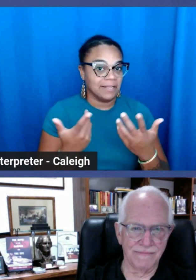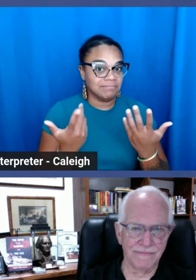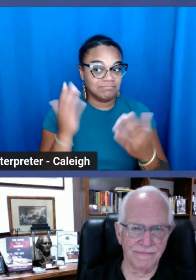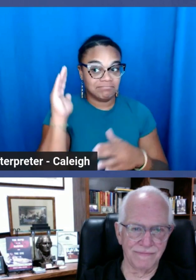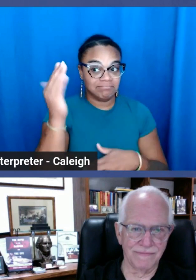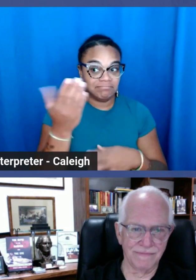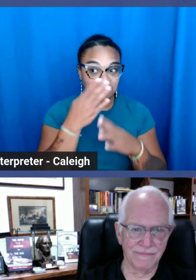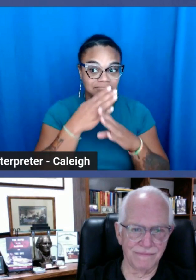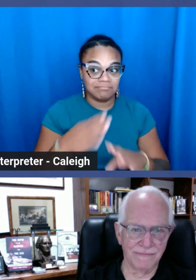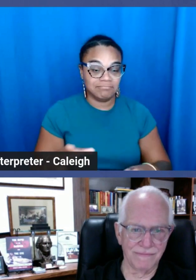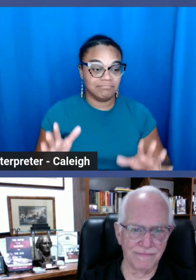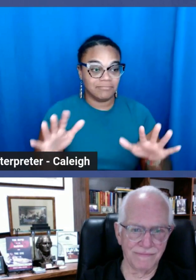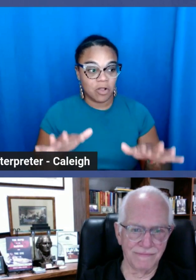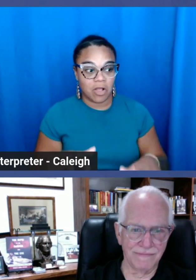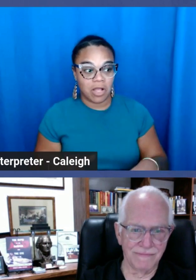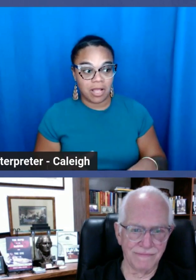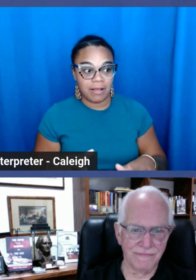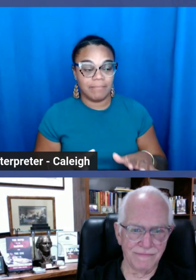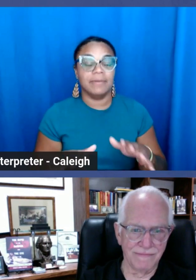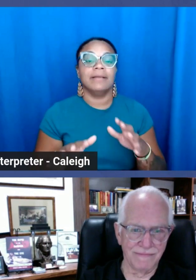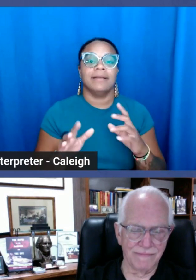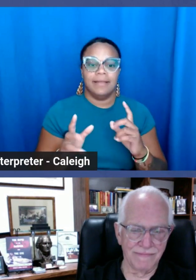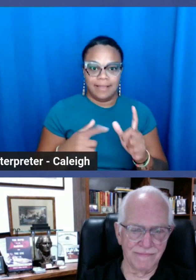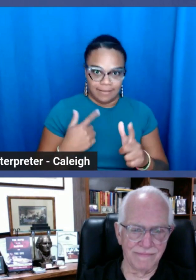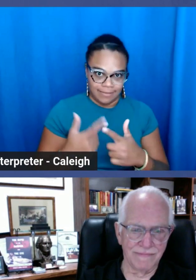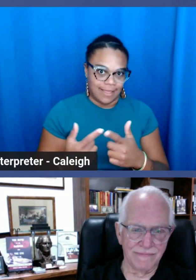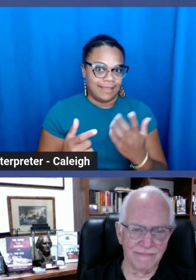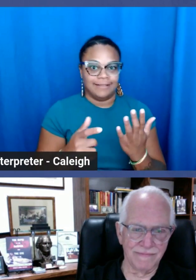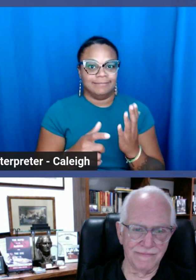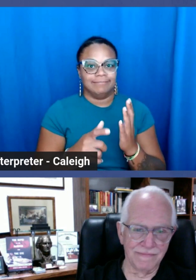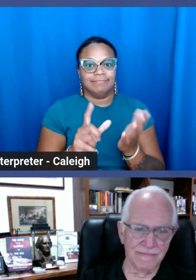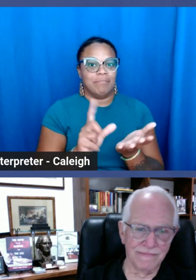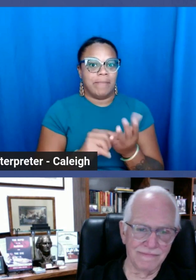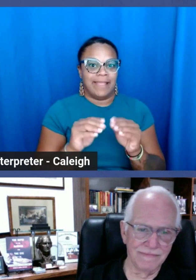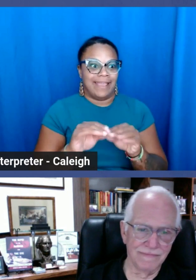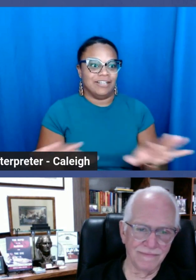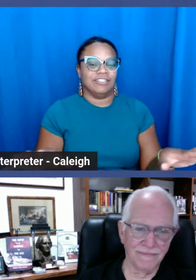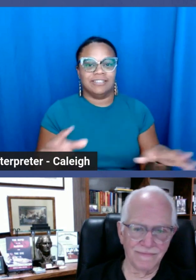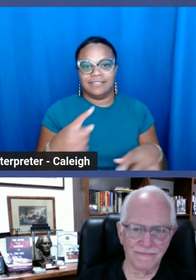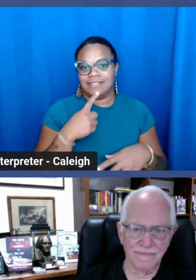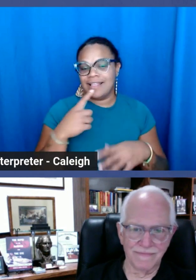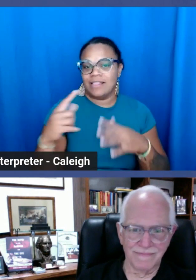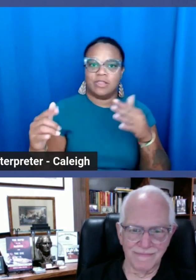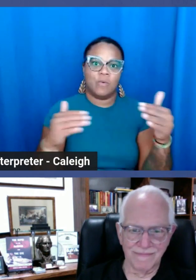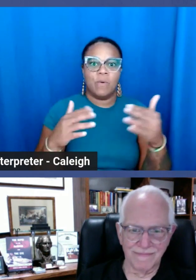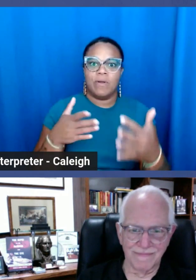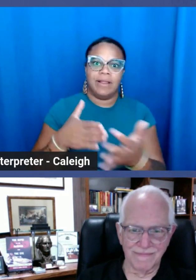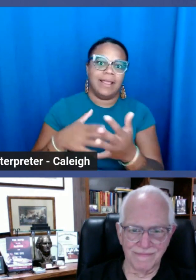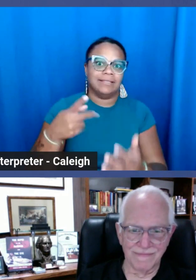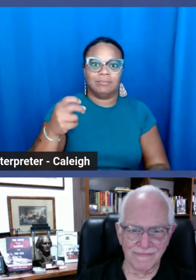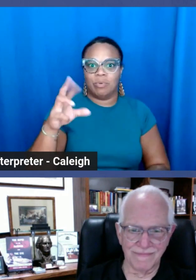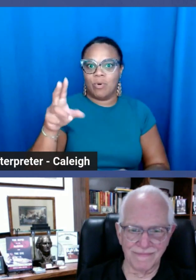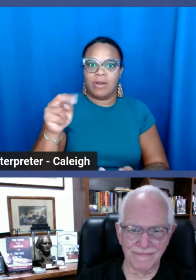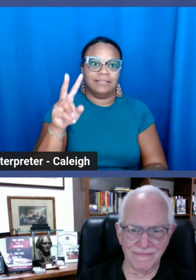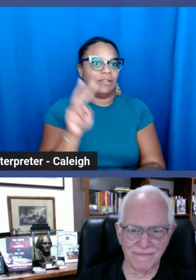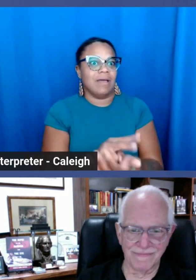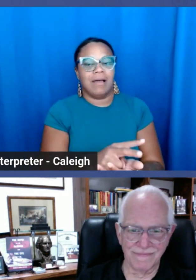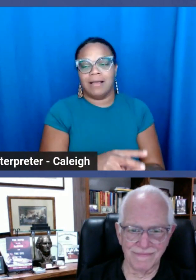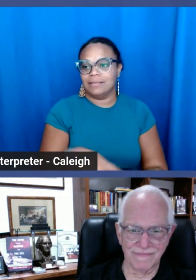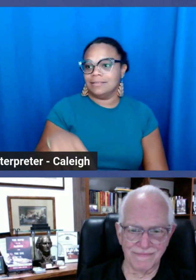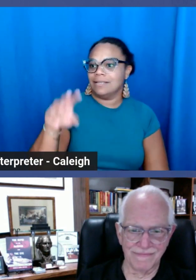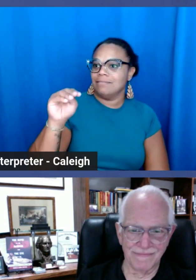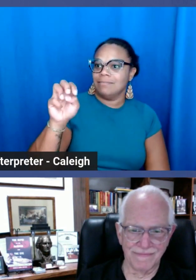and there were publications suggesting that the war against porn has been lost, and morality in